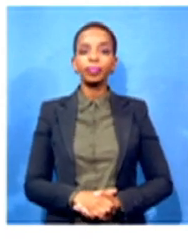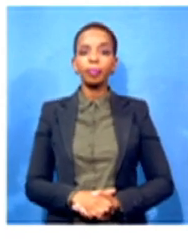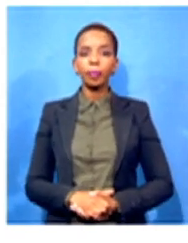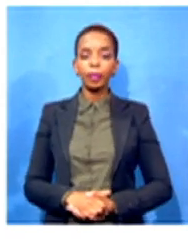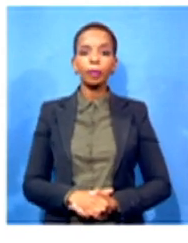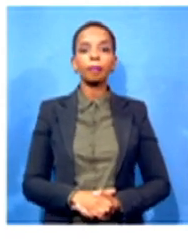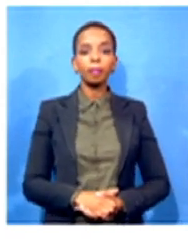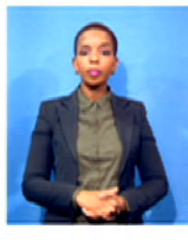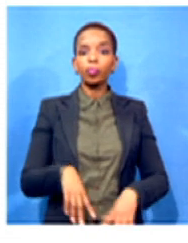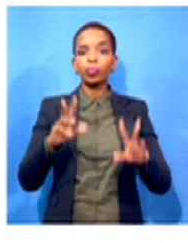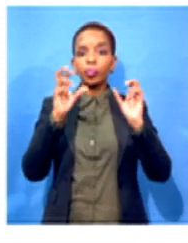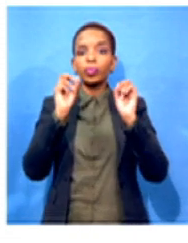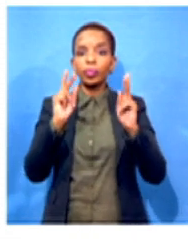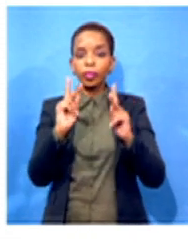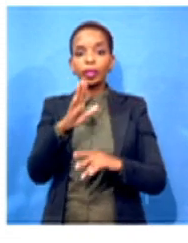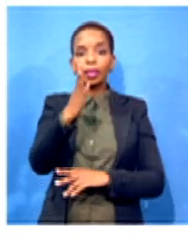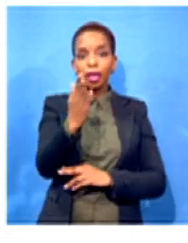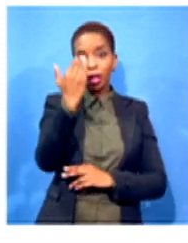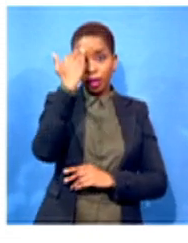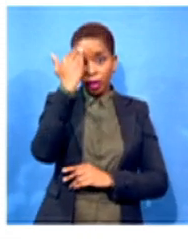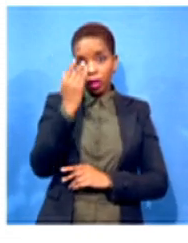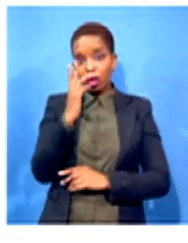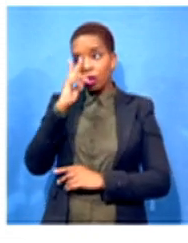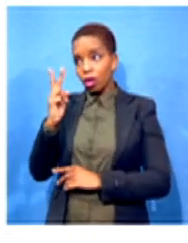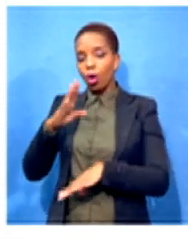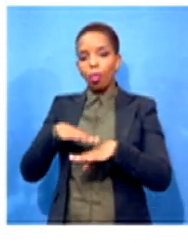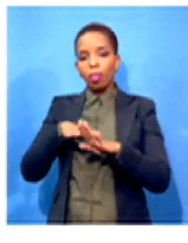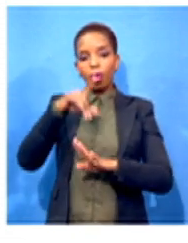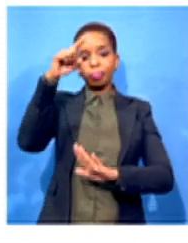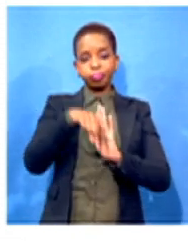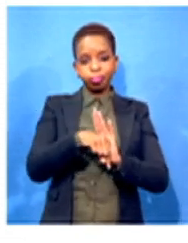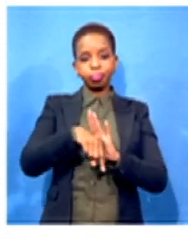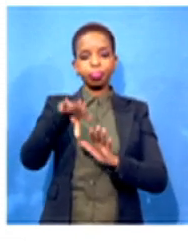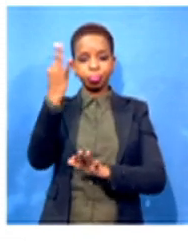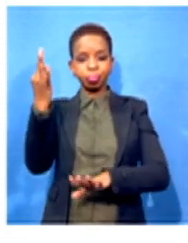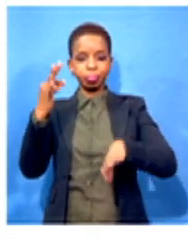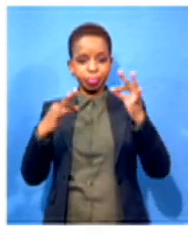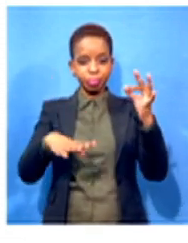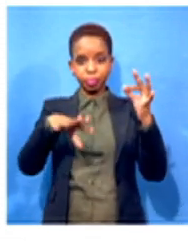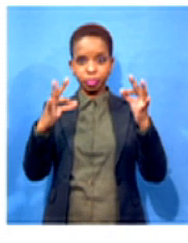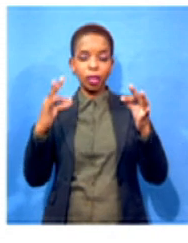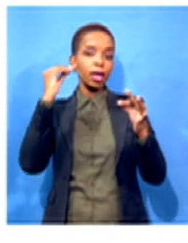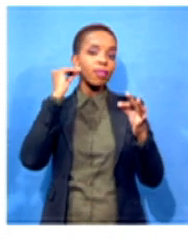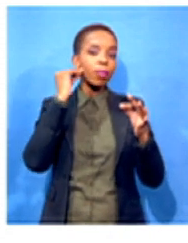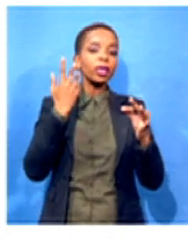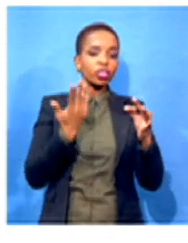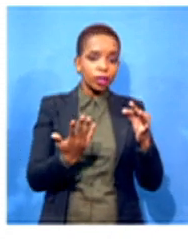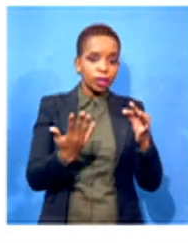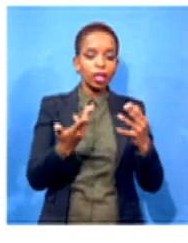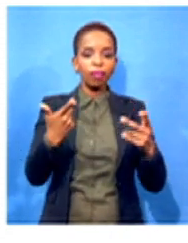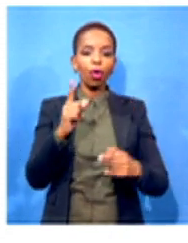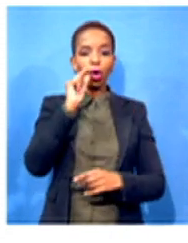And then, of course, you know, just looking at further breakdowns of this particular information in terms of